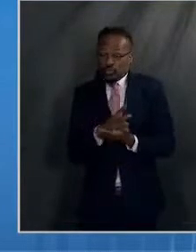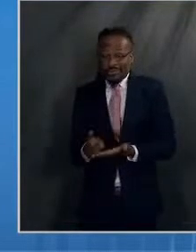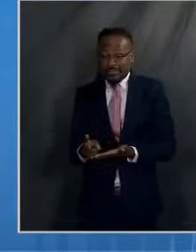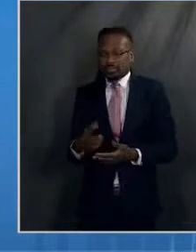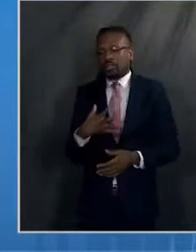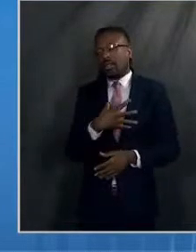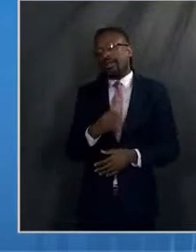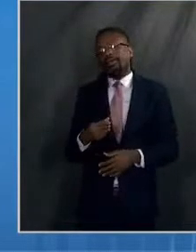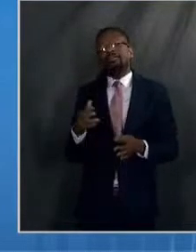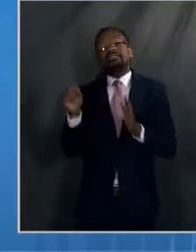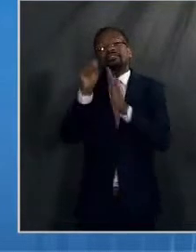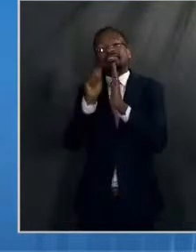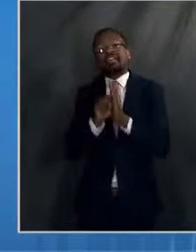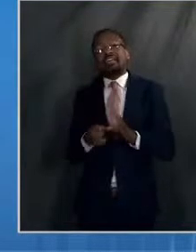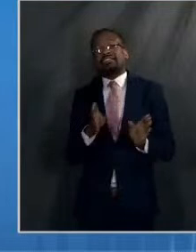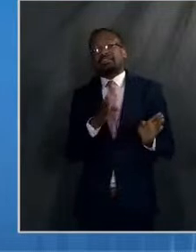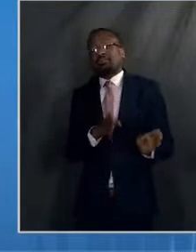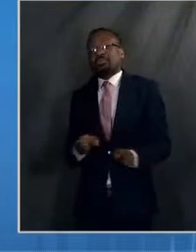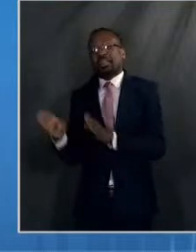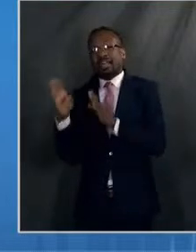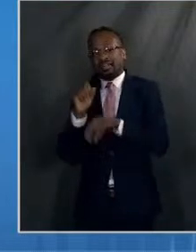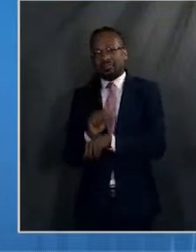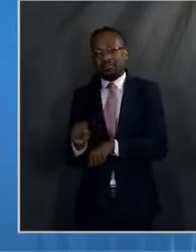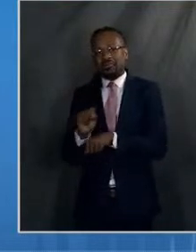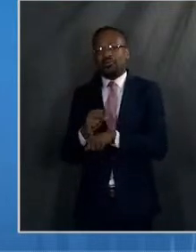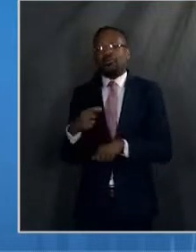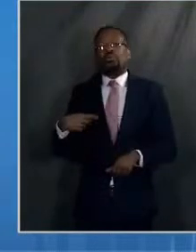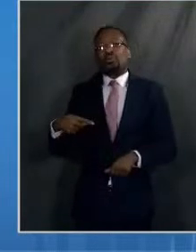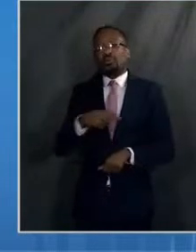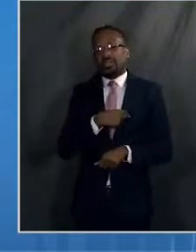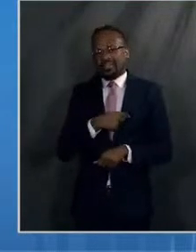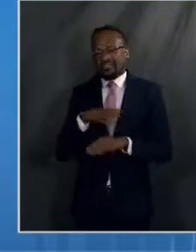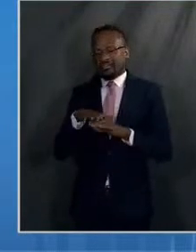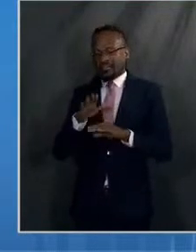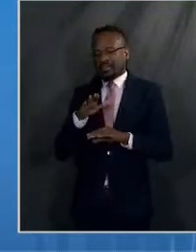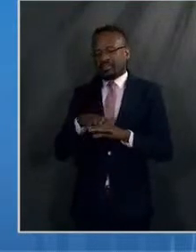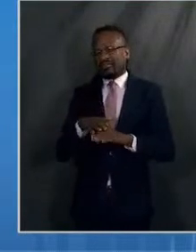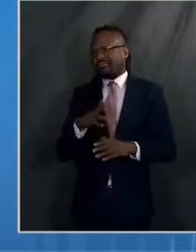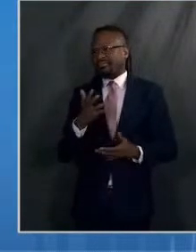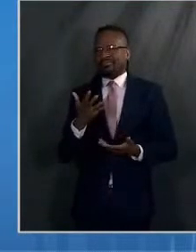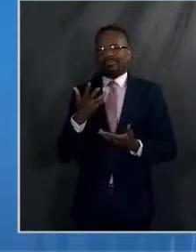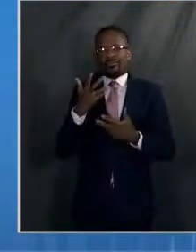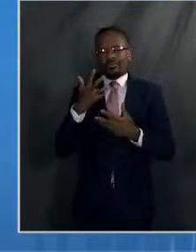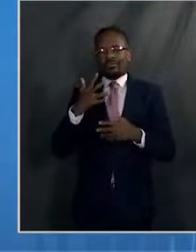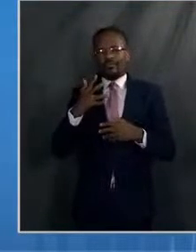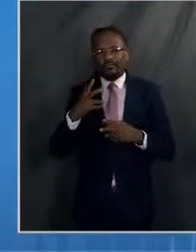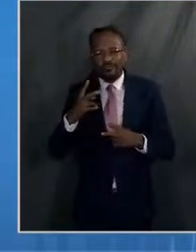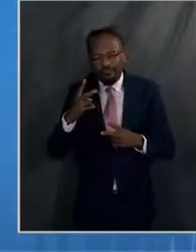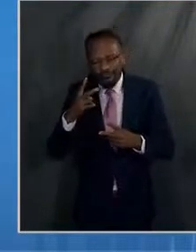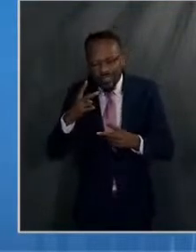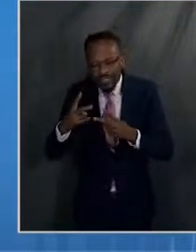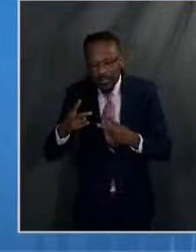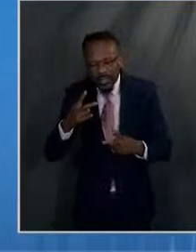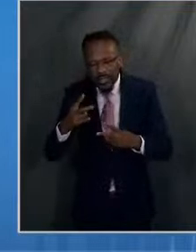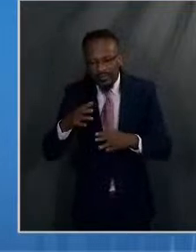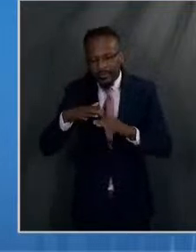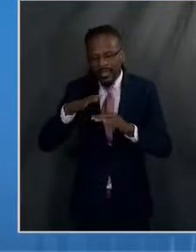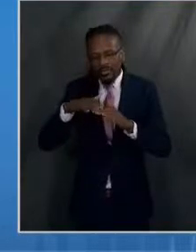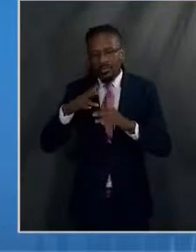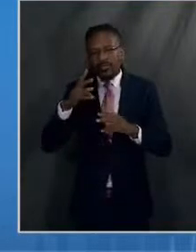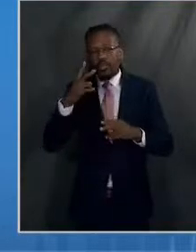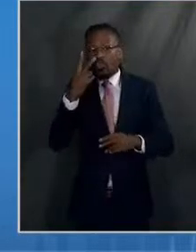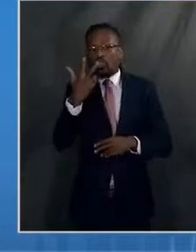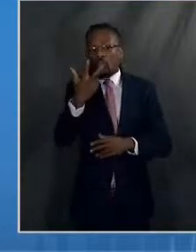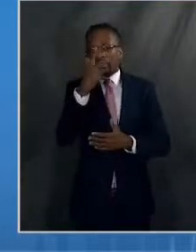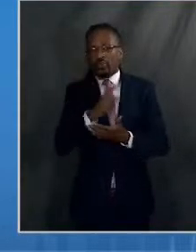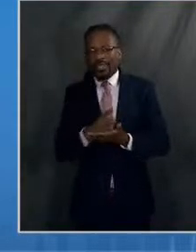planning efforts, we are giving a minimum of 3-week visibility into the next 3 weeks of shipments, which